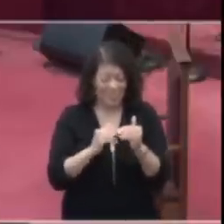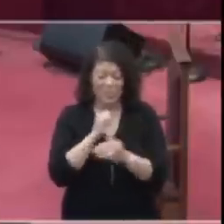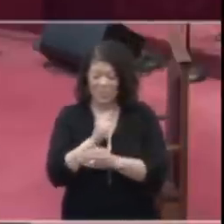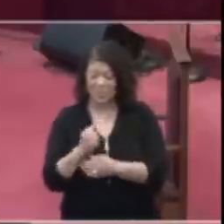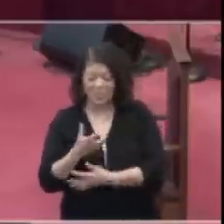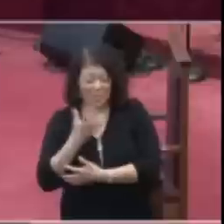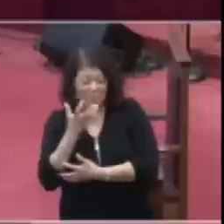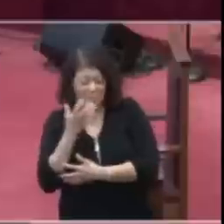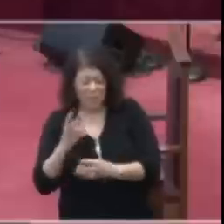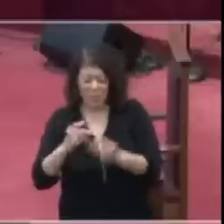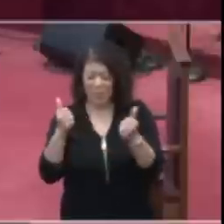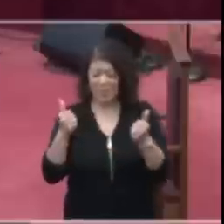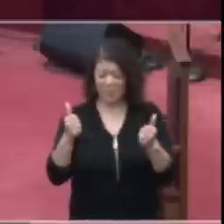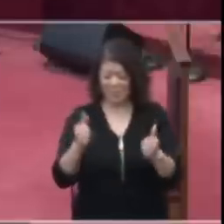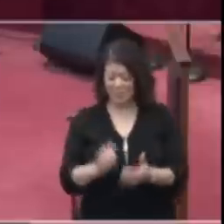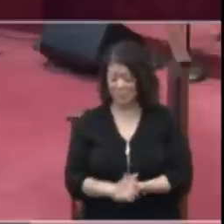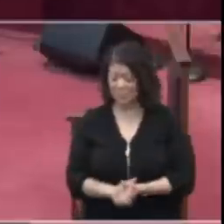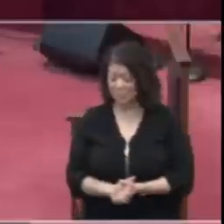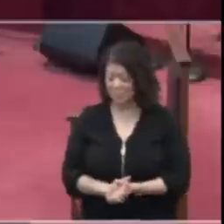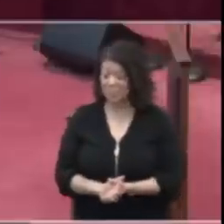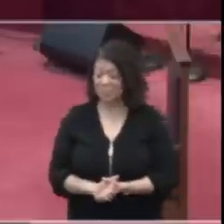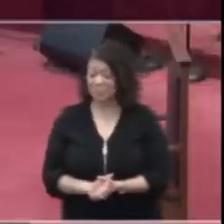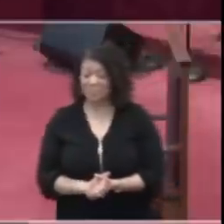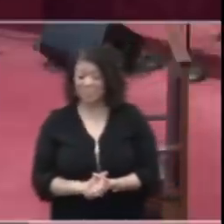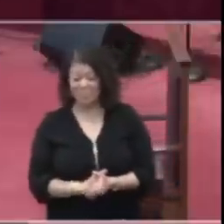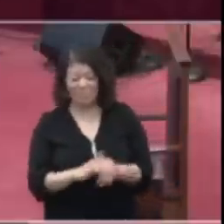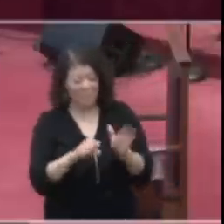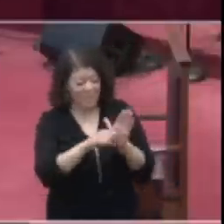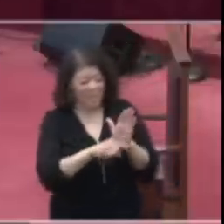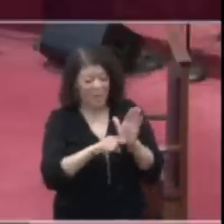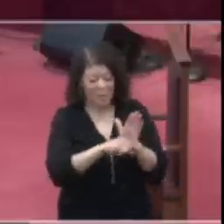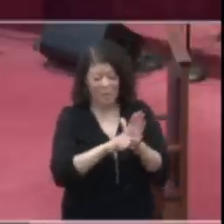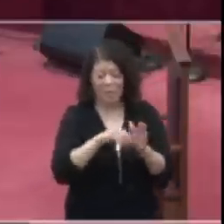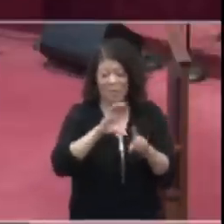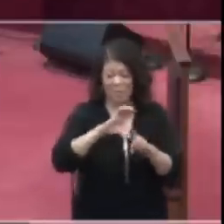the toxicity of the culture. Don't let me become so